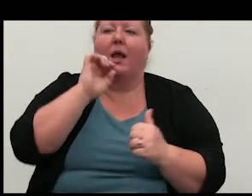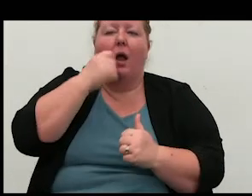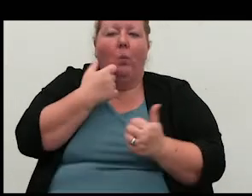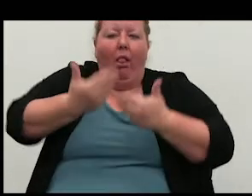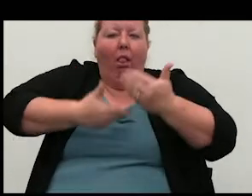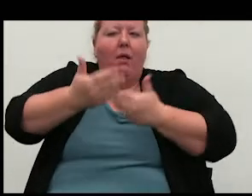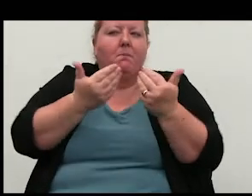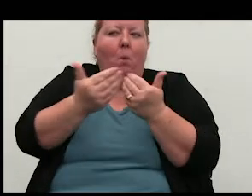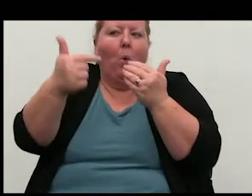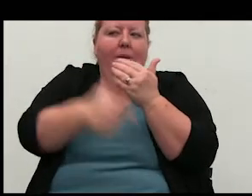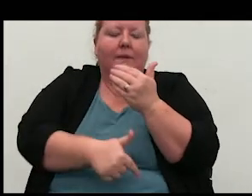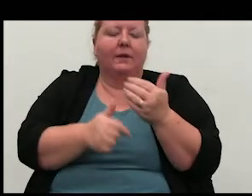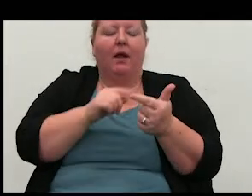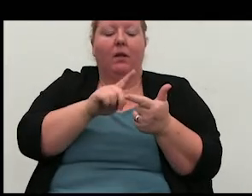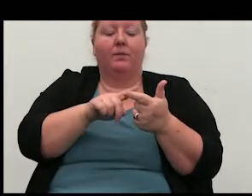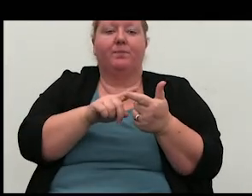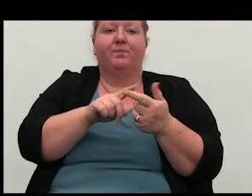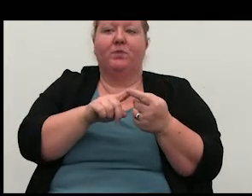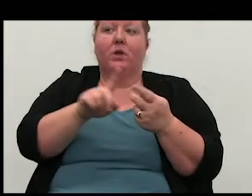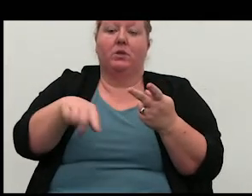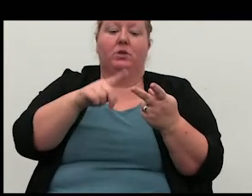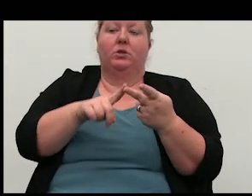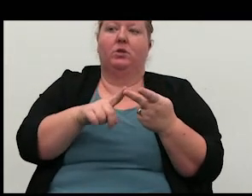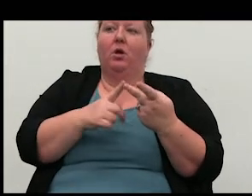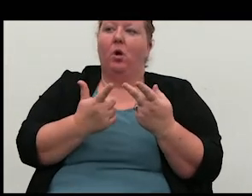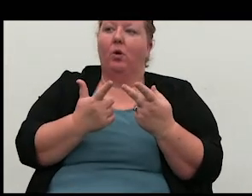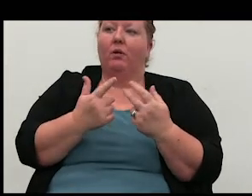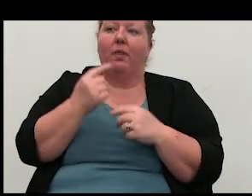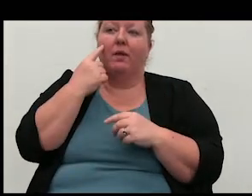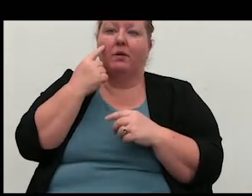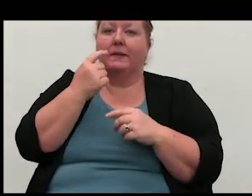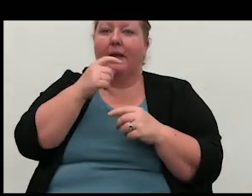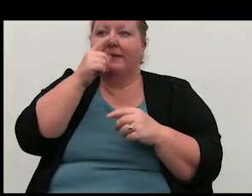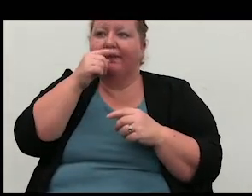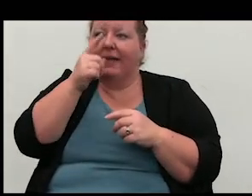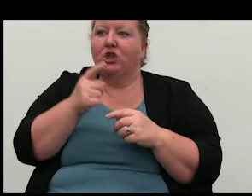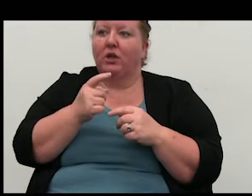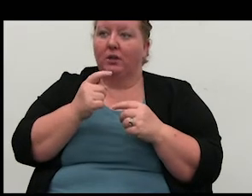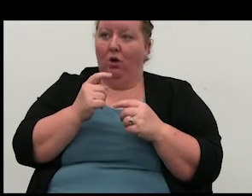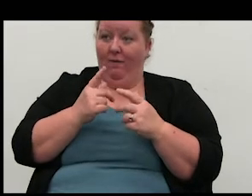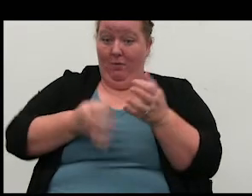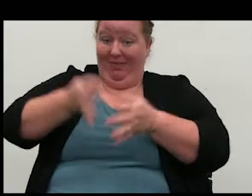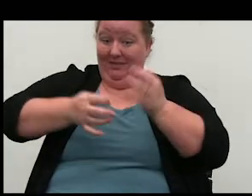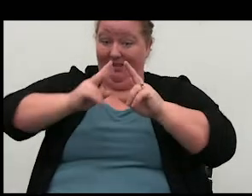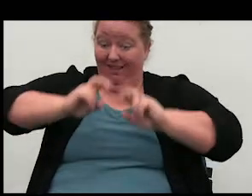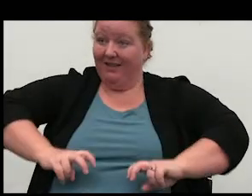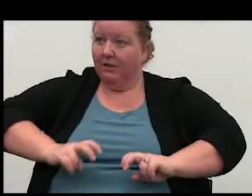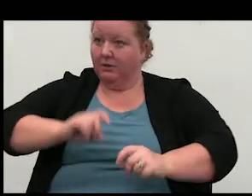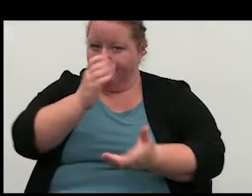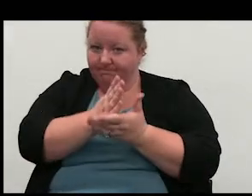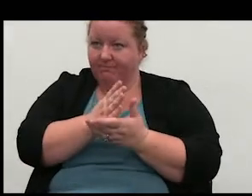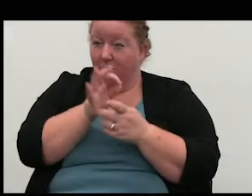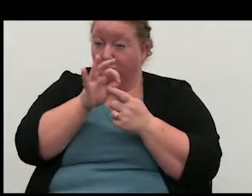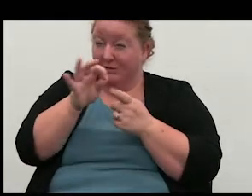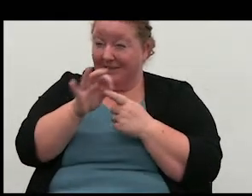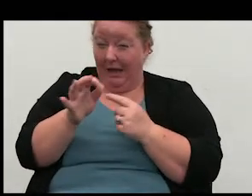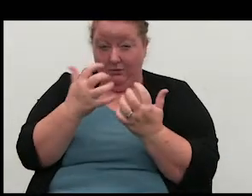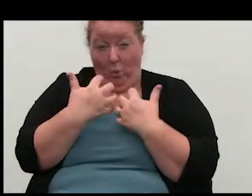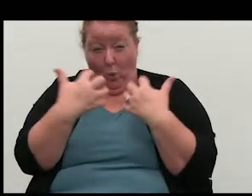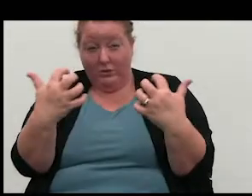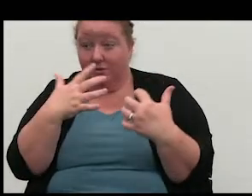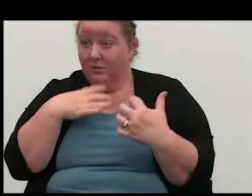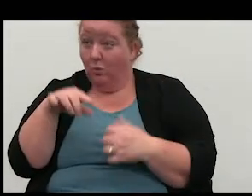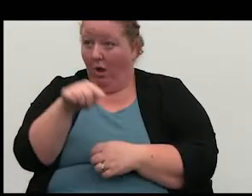more detail. Leverage the sophistication of political analytics programs to define the precise audience you want to